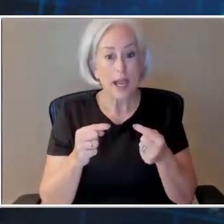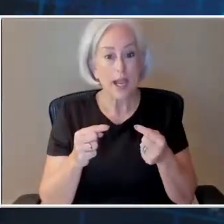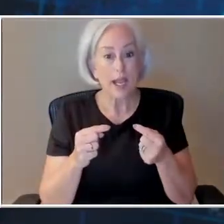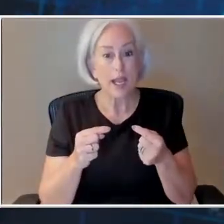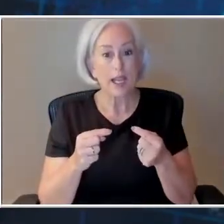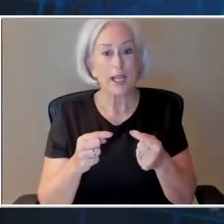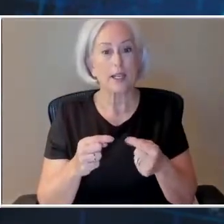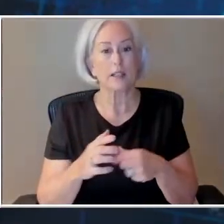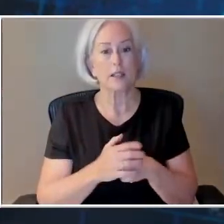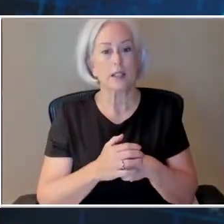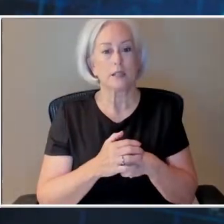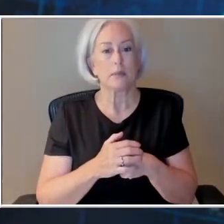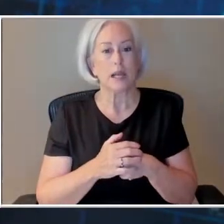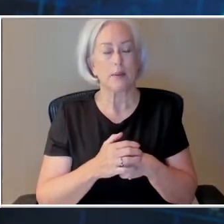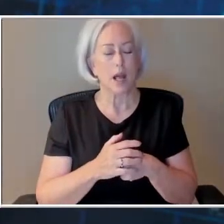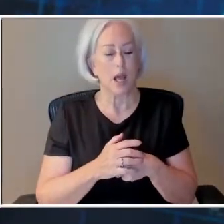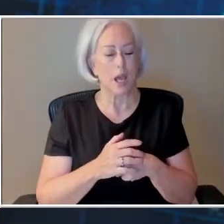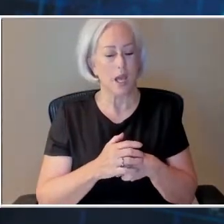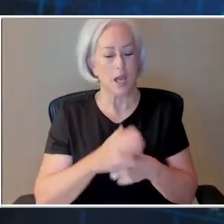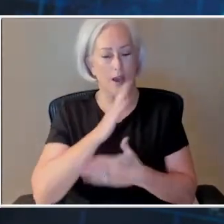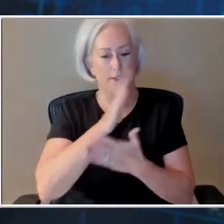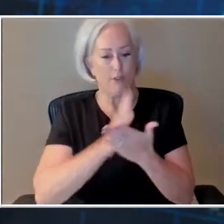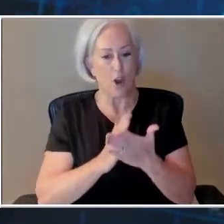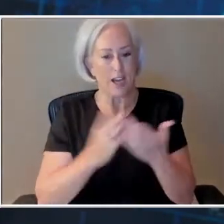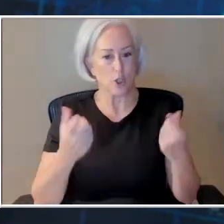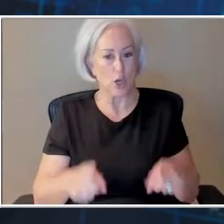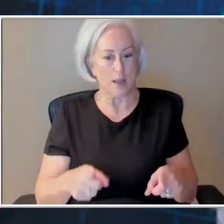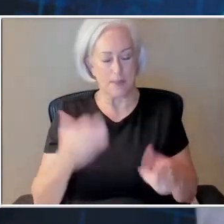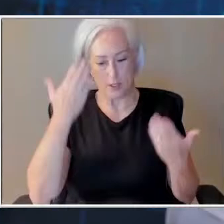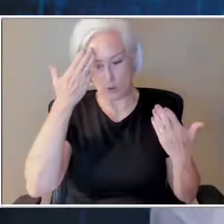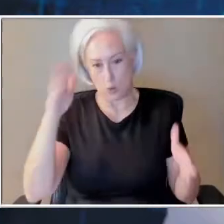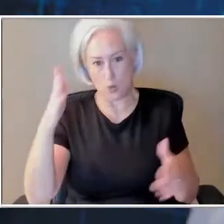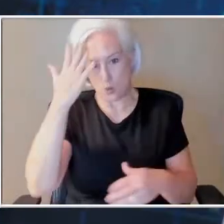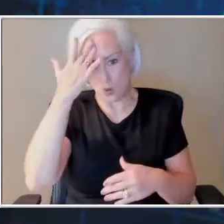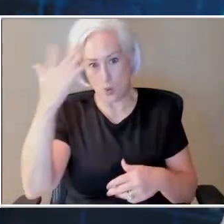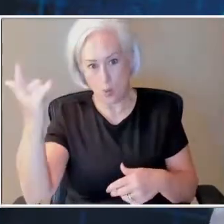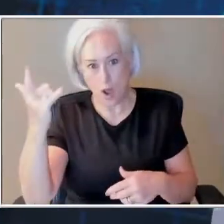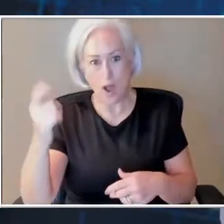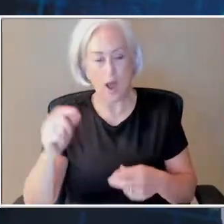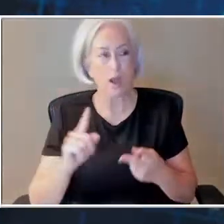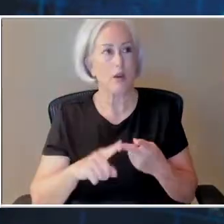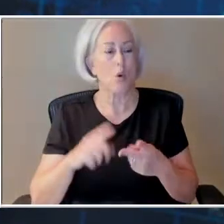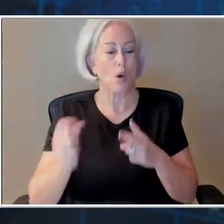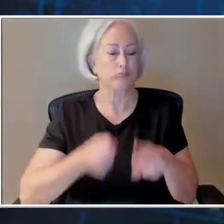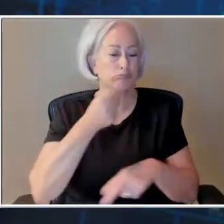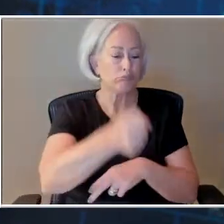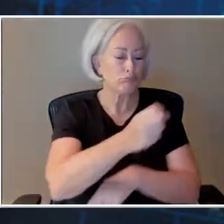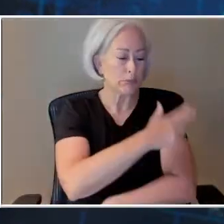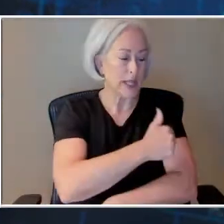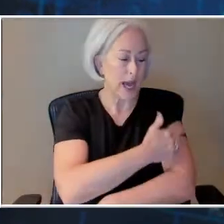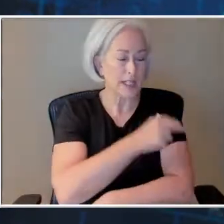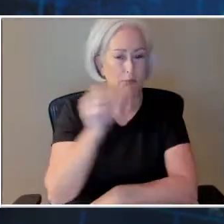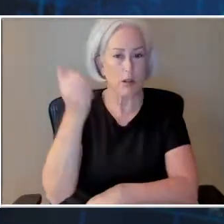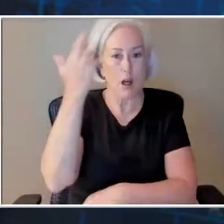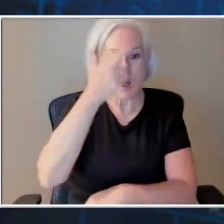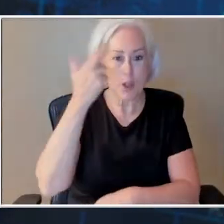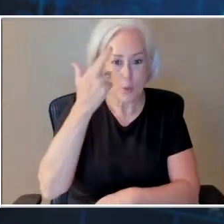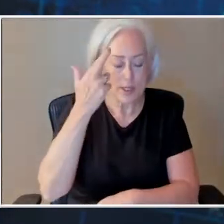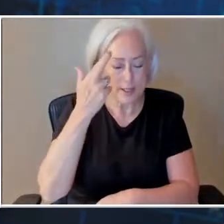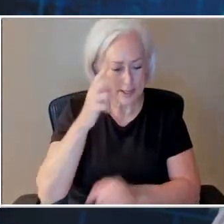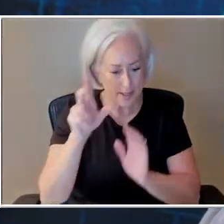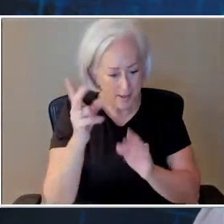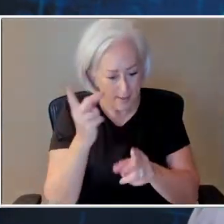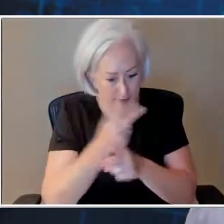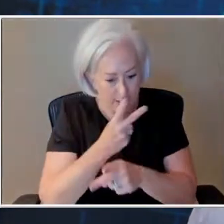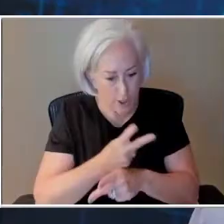Unpredicted fractures, patients get admitted to the hospital for other reasons, and they found that they have a high creatinine, which is a kidney